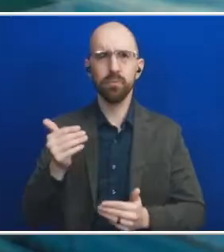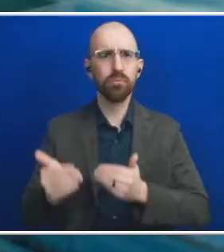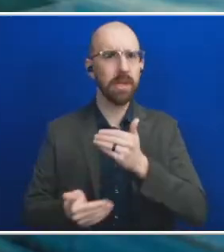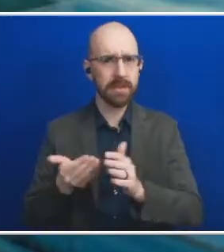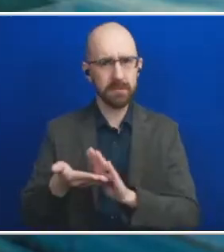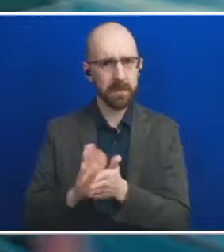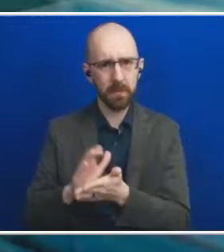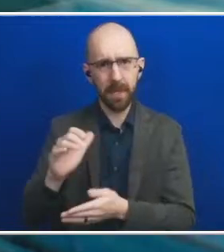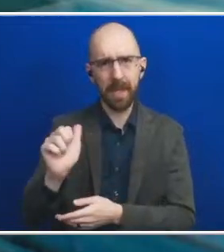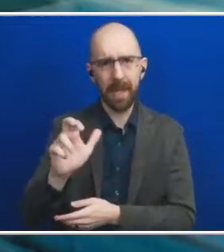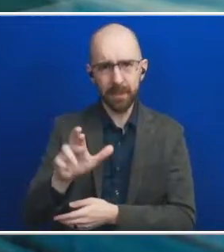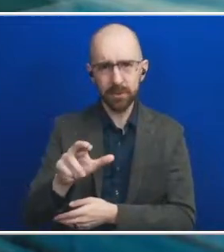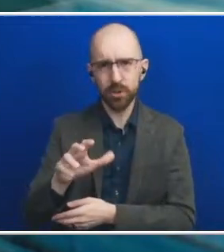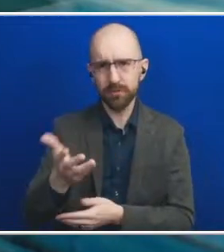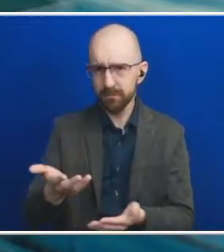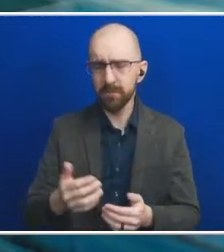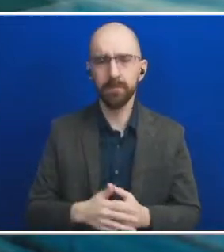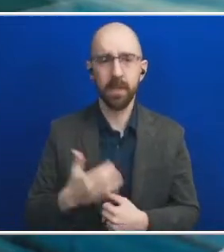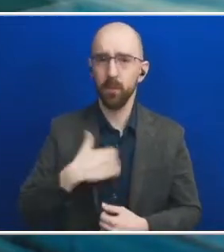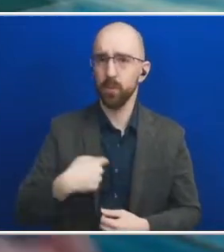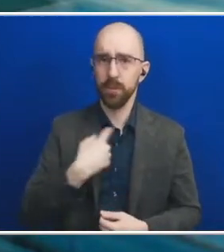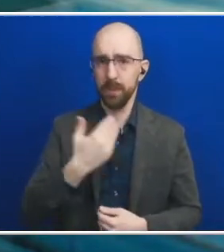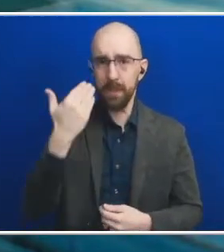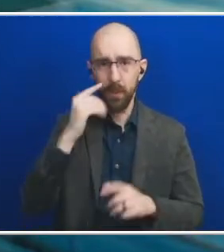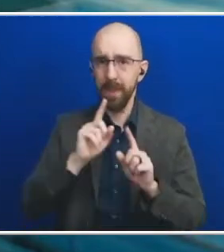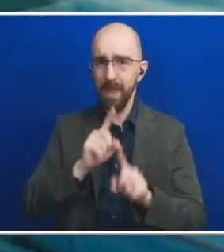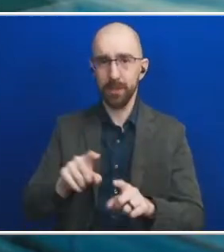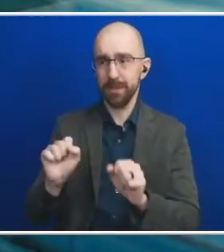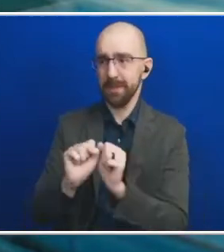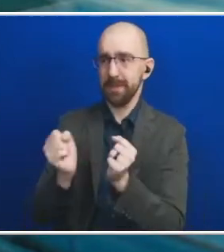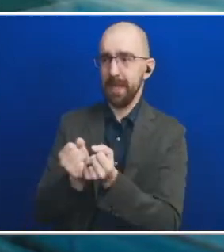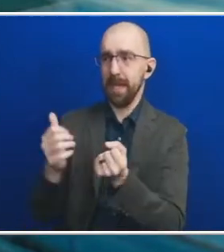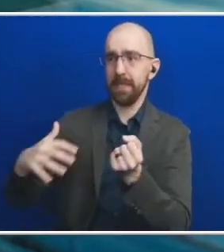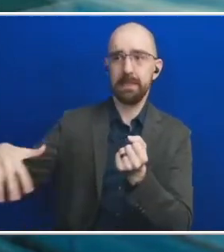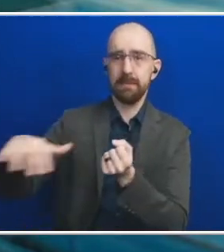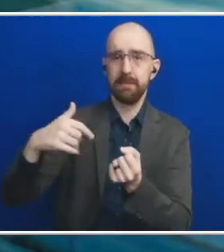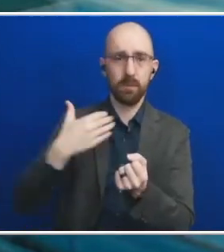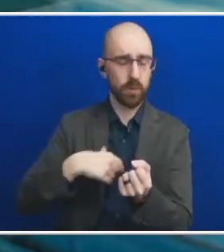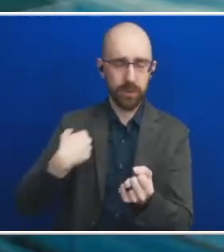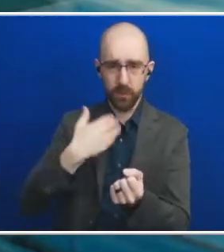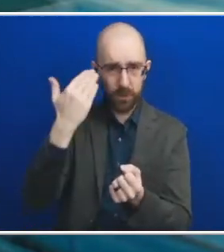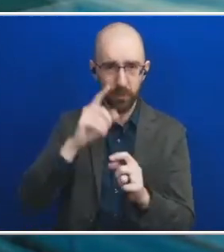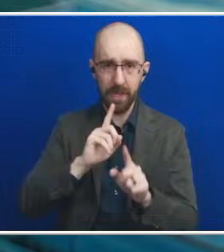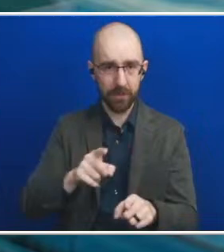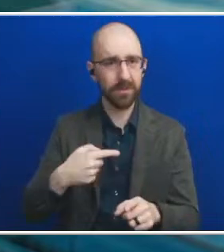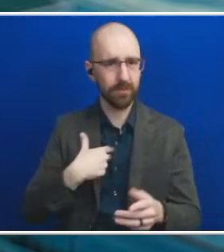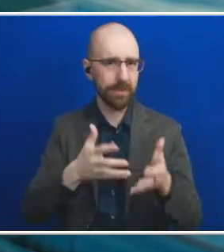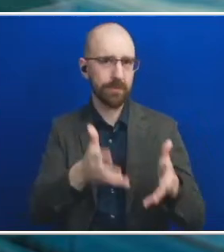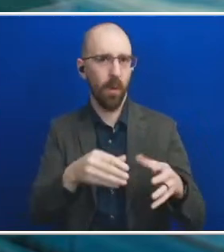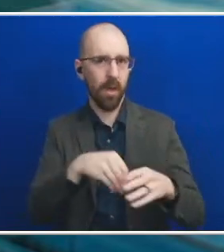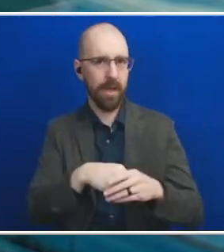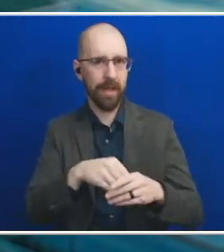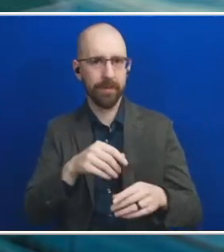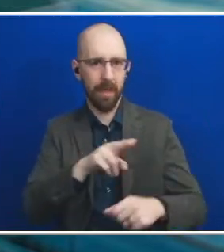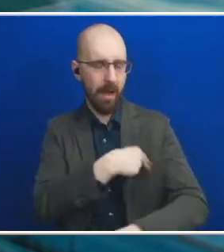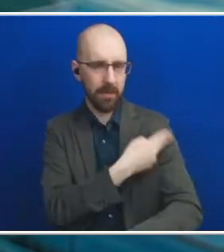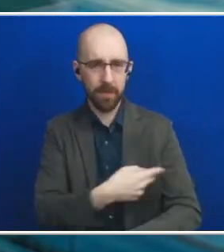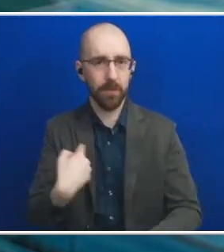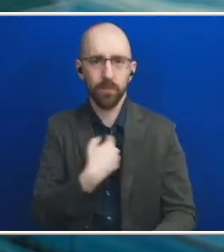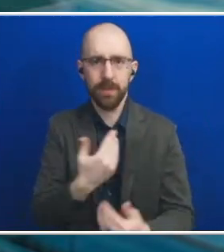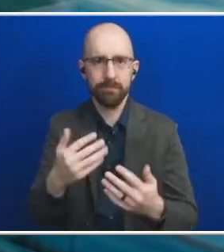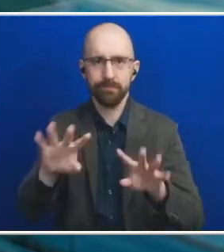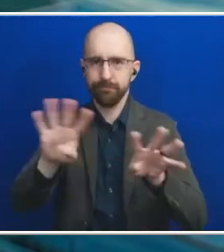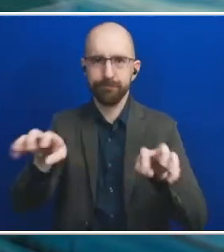wish I knew the answer. I wish we as a society knew the answer. We've talked about it when I met him in the hospital. We don't know the answer. The reality is